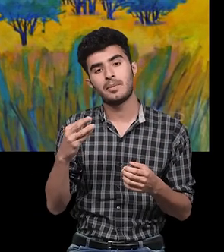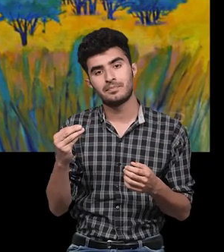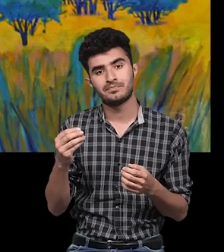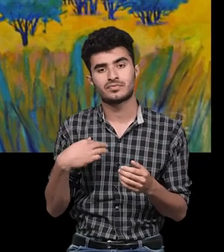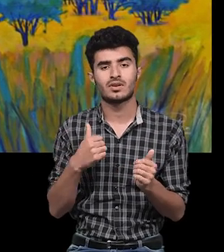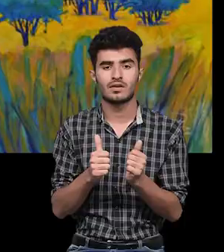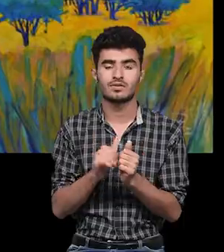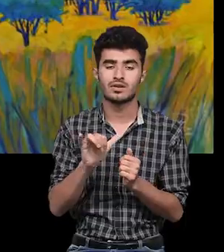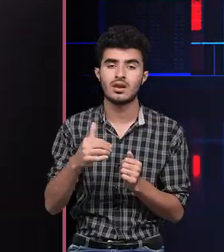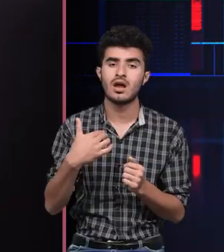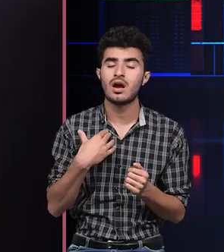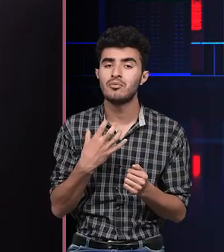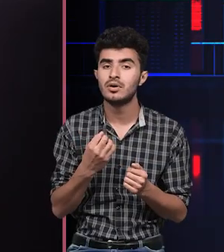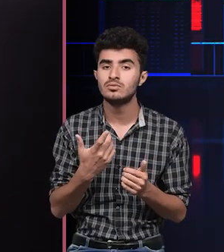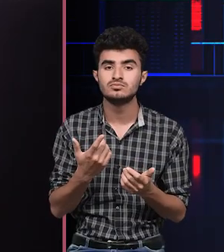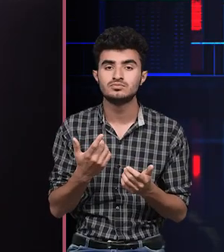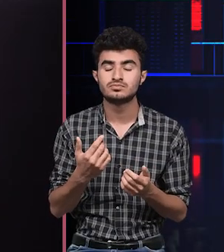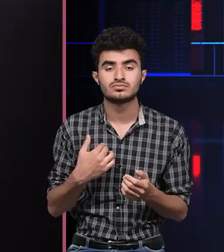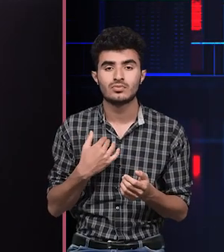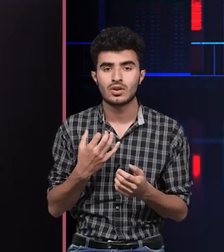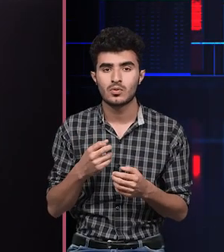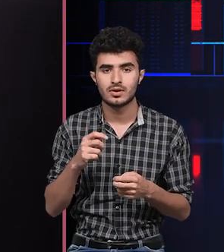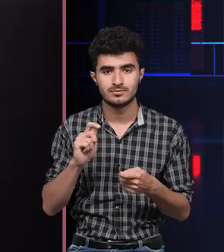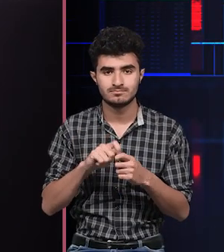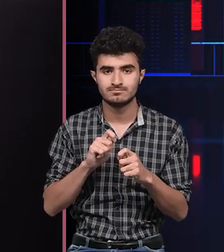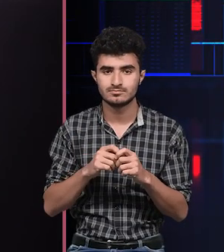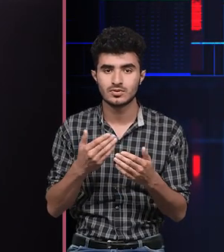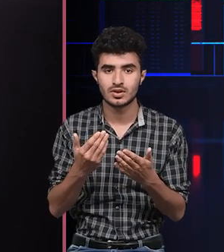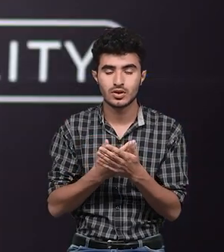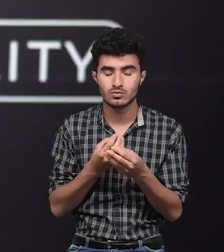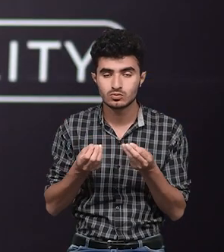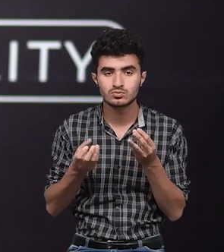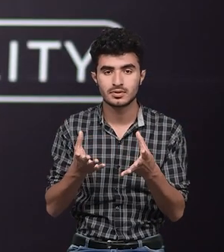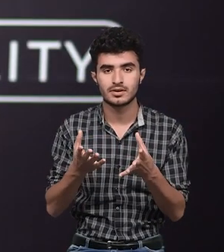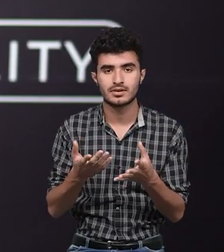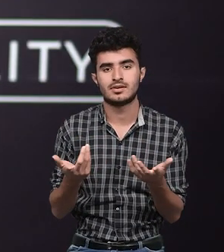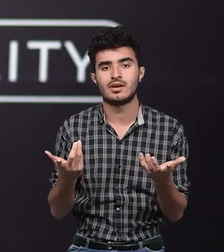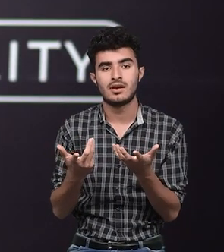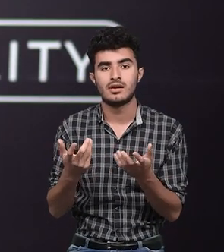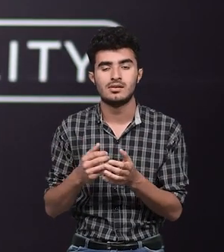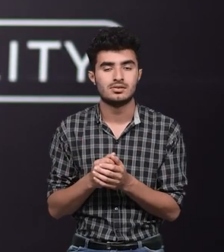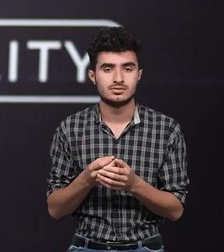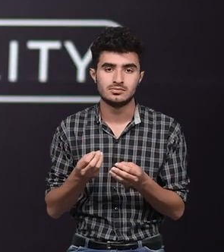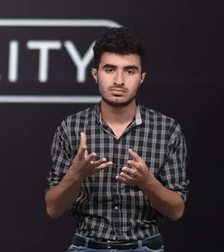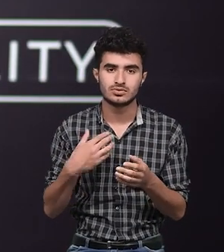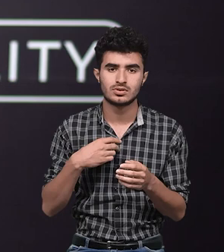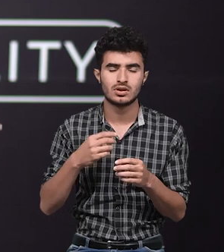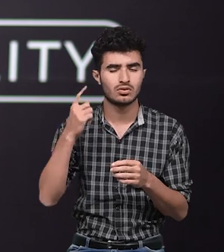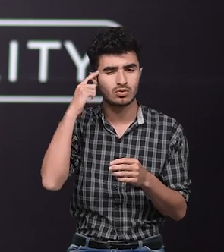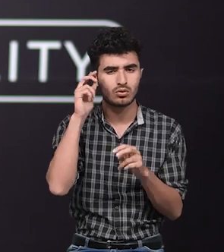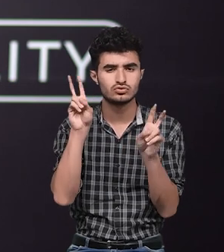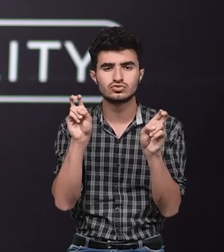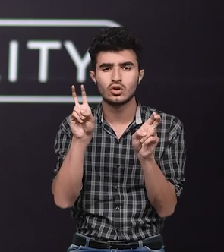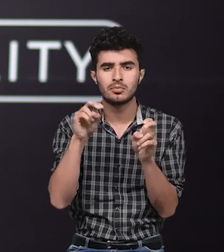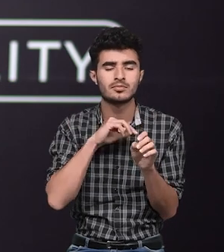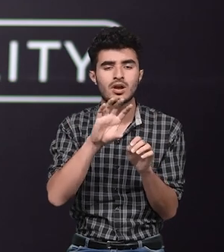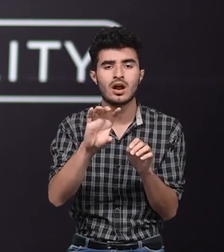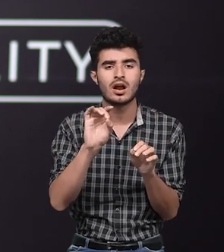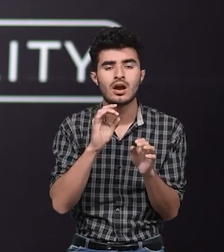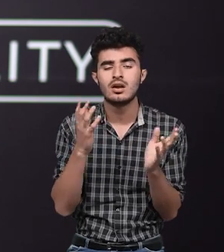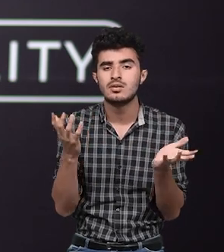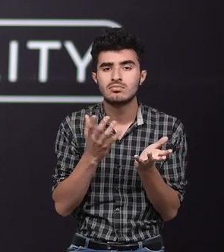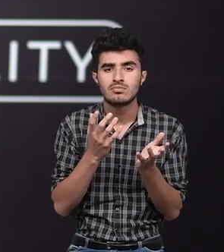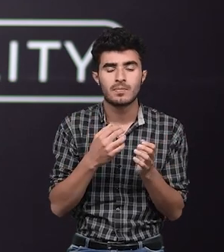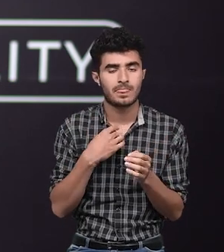perhaps, make a beginning here, which is, and the topic that I thought of was, which I thought was relevant to me,